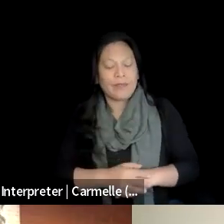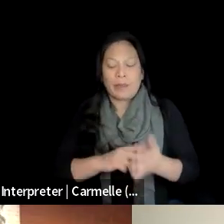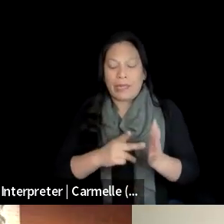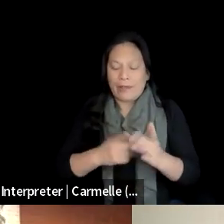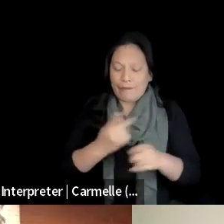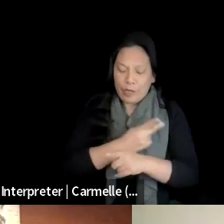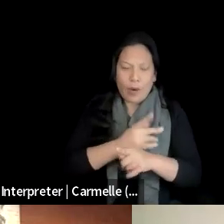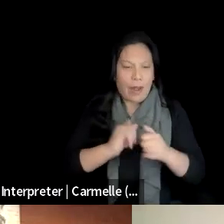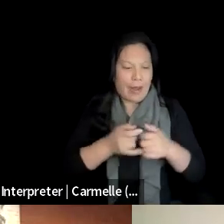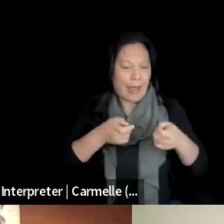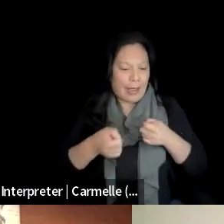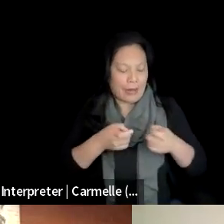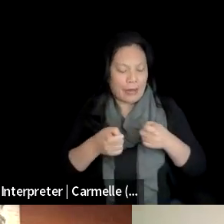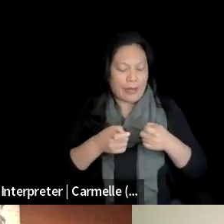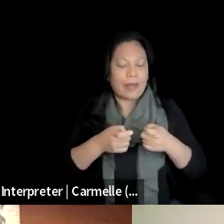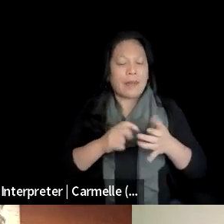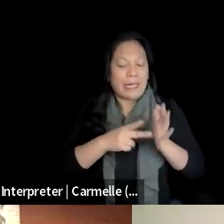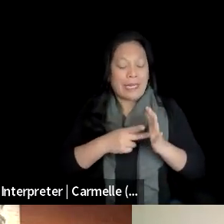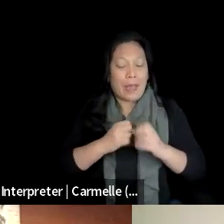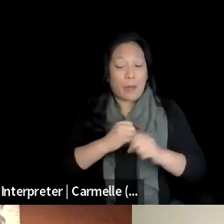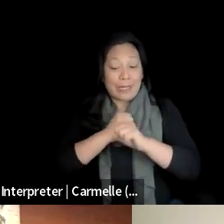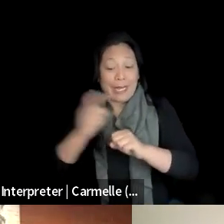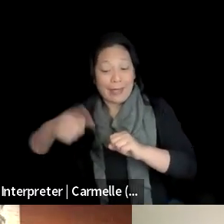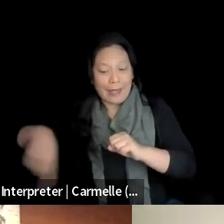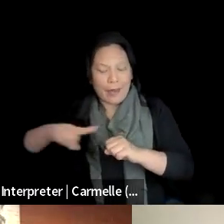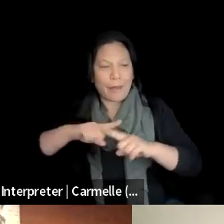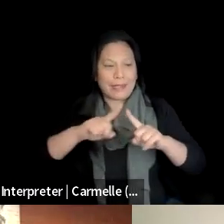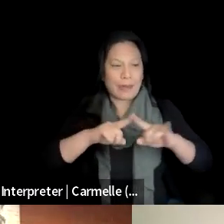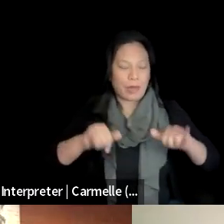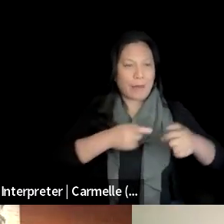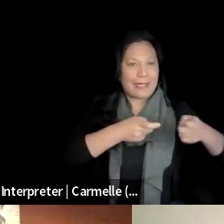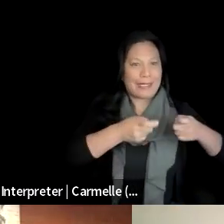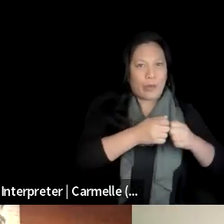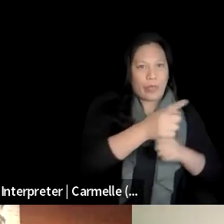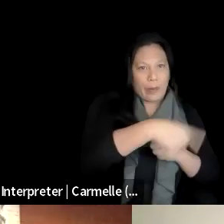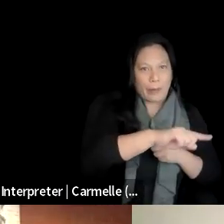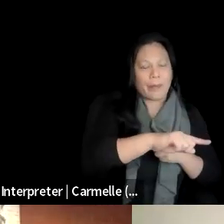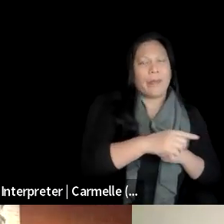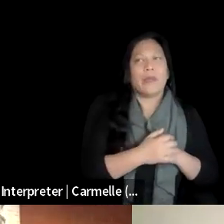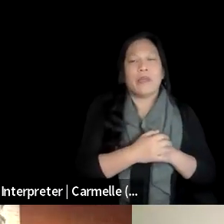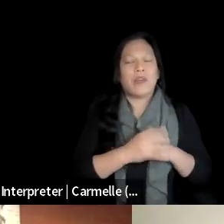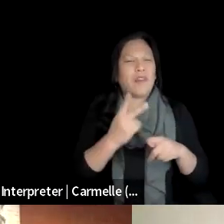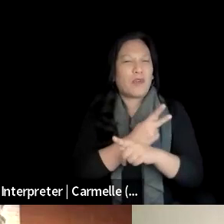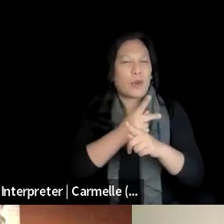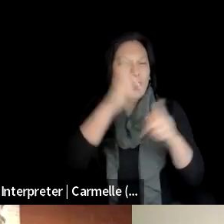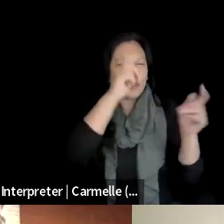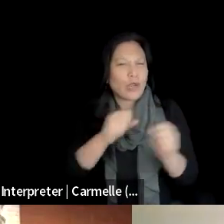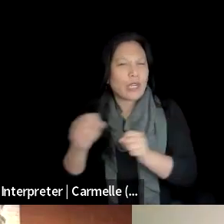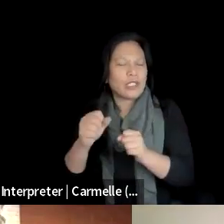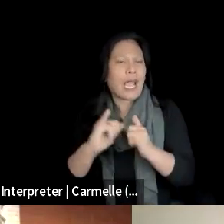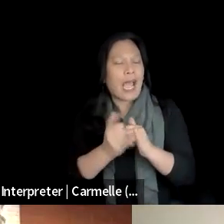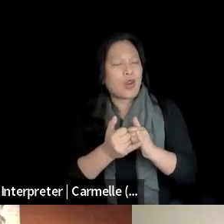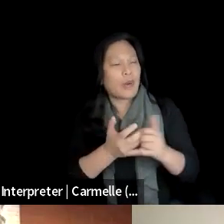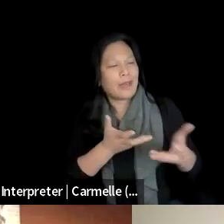need to do to kind of protect the rest of the ensemble, you know, create the strategies around working with a certain individual